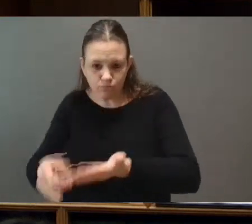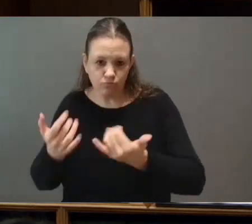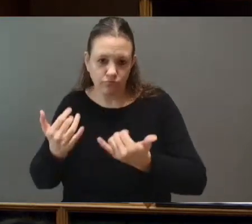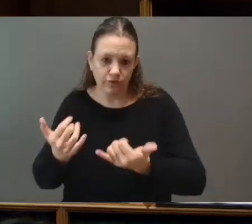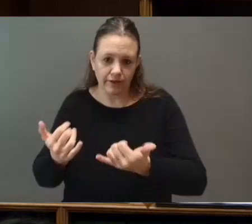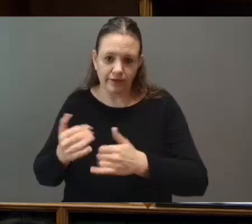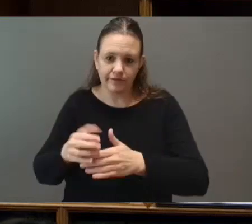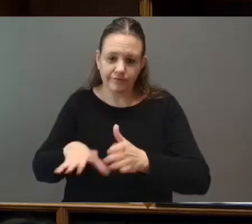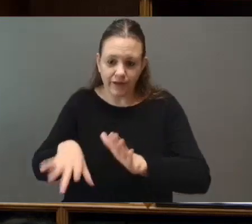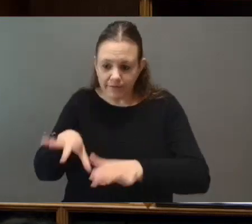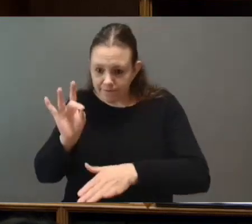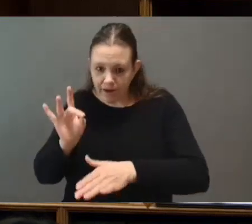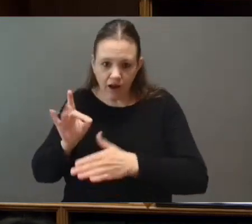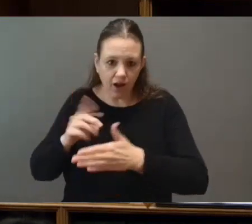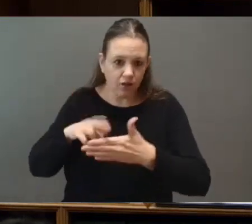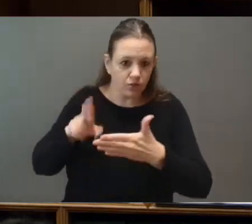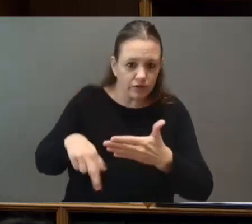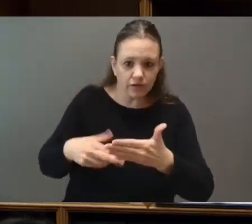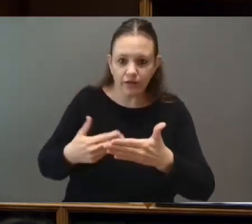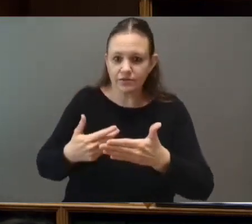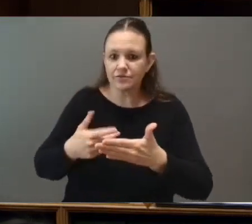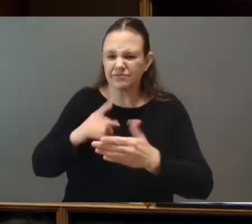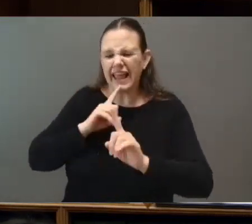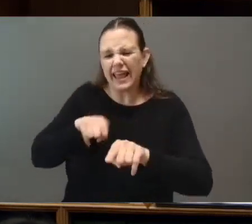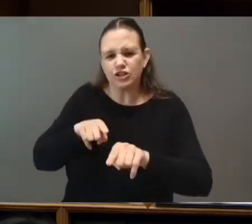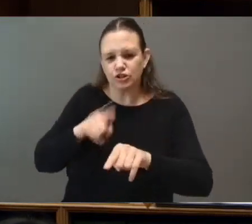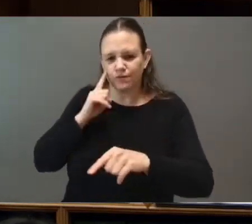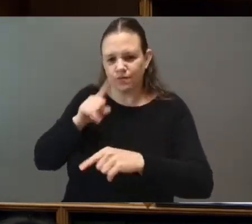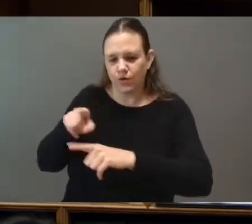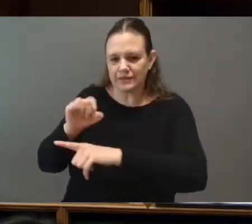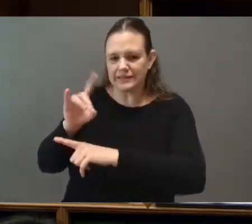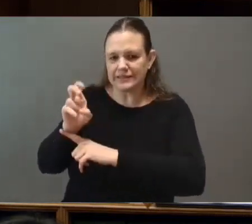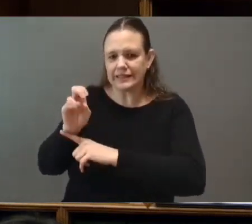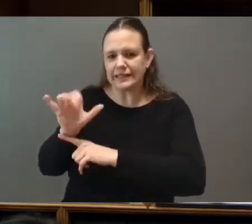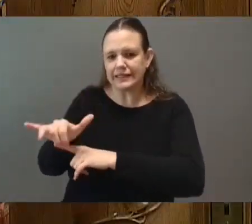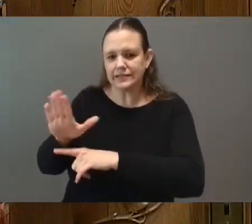protect students on our campuses all across this province.